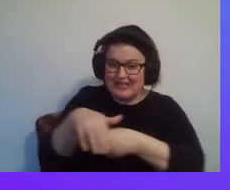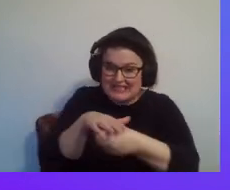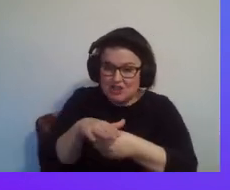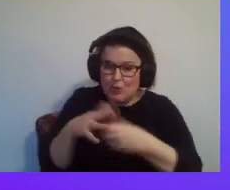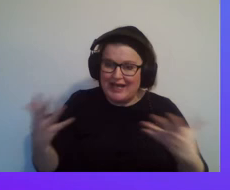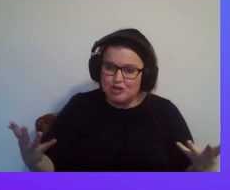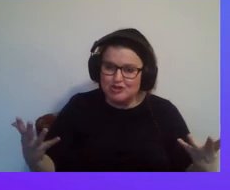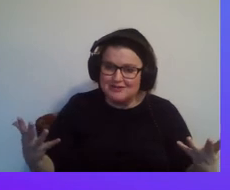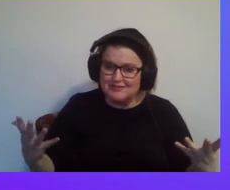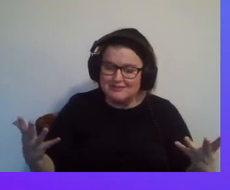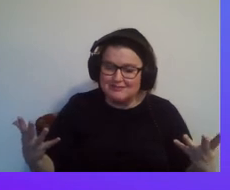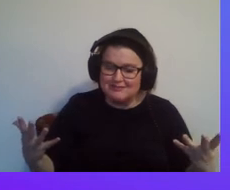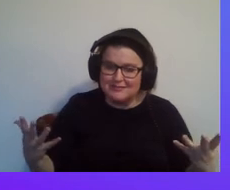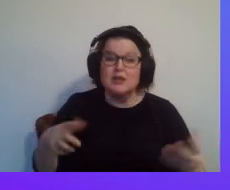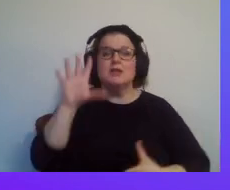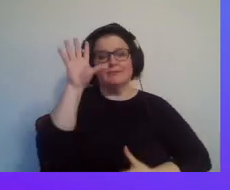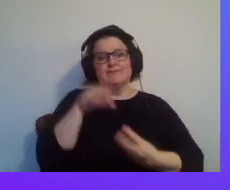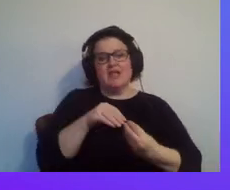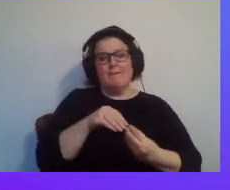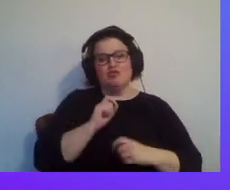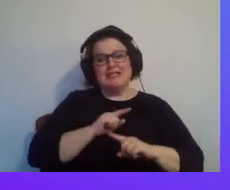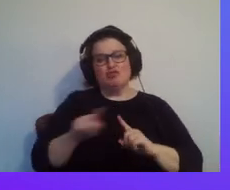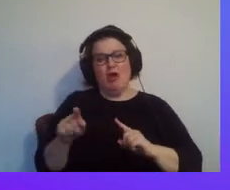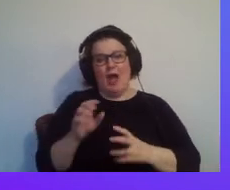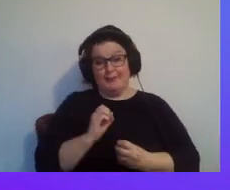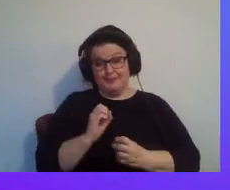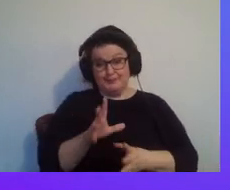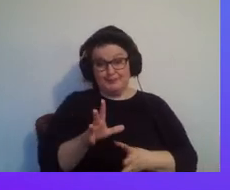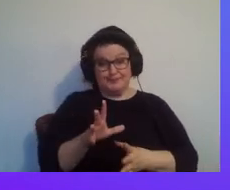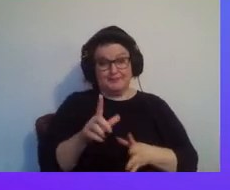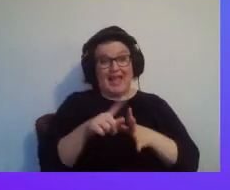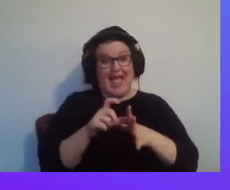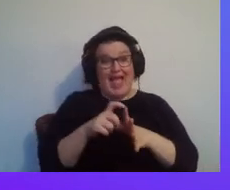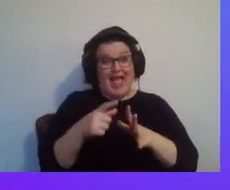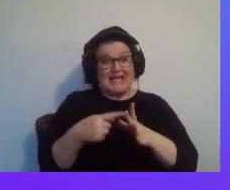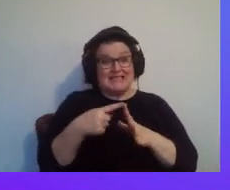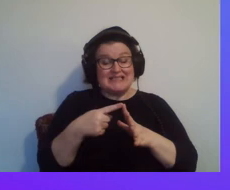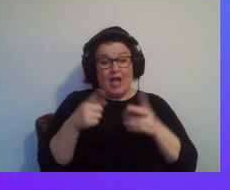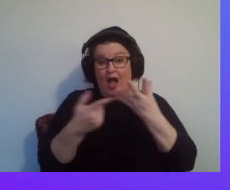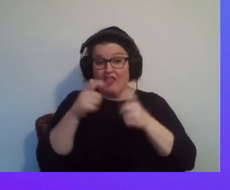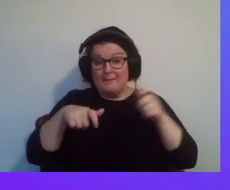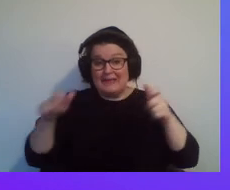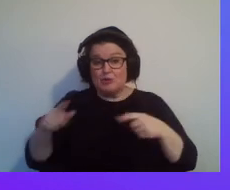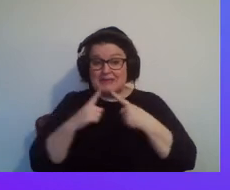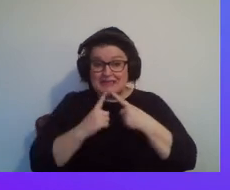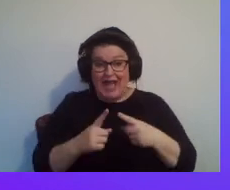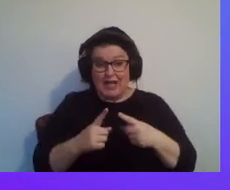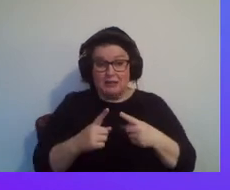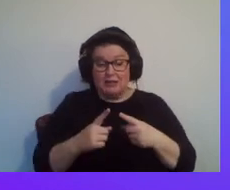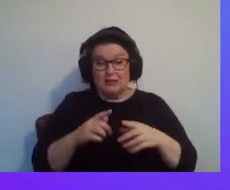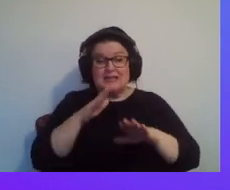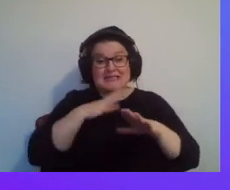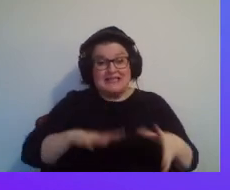let me just try and give this a summary and then see where we are. But what Eddie and all the others have also said, that we mustn't lose sight